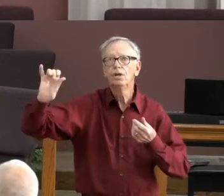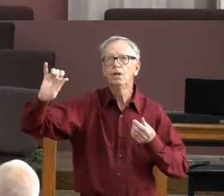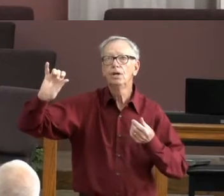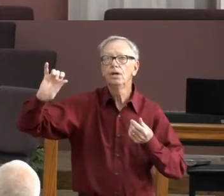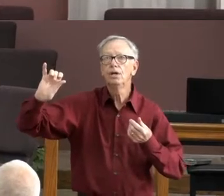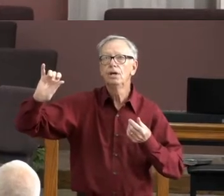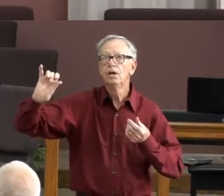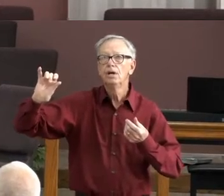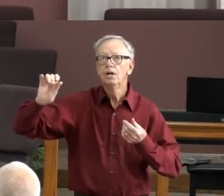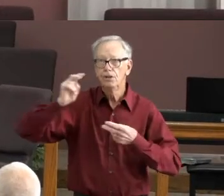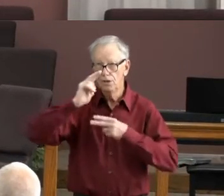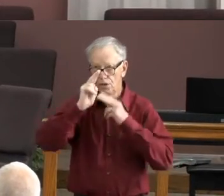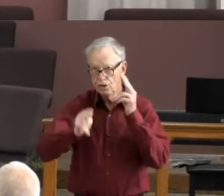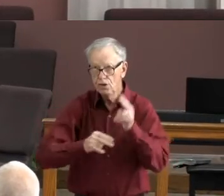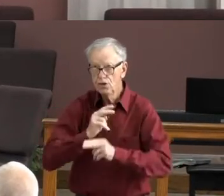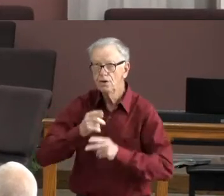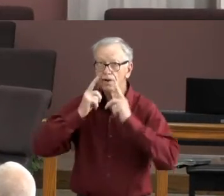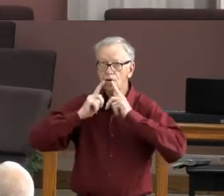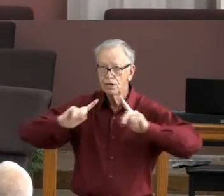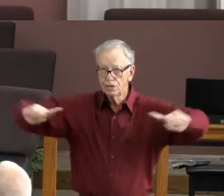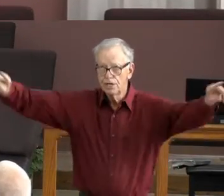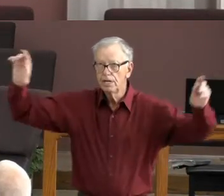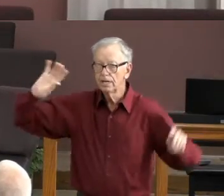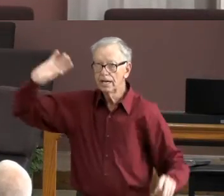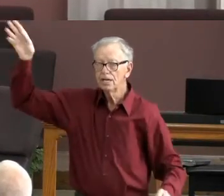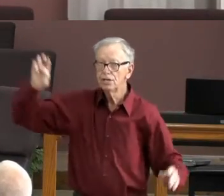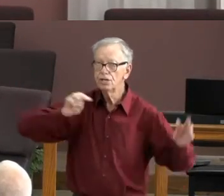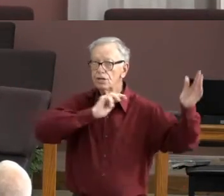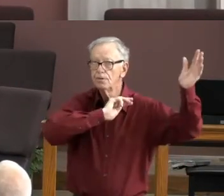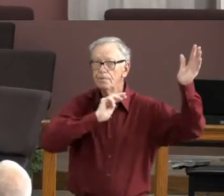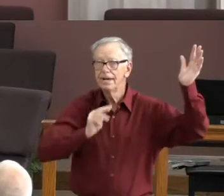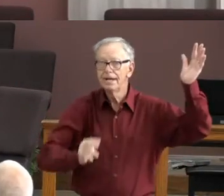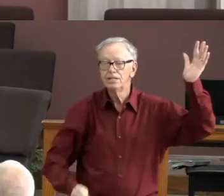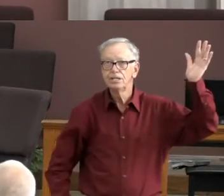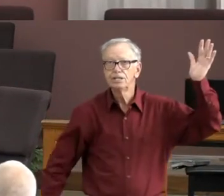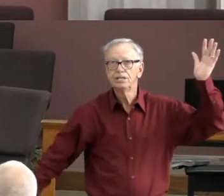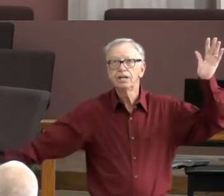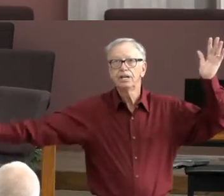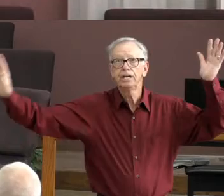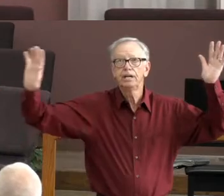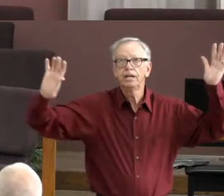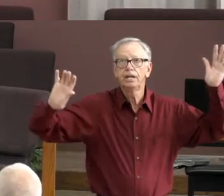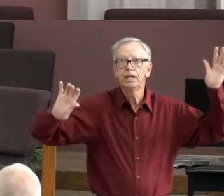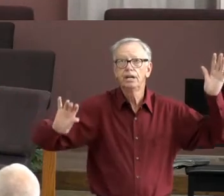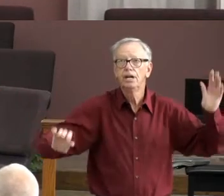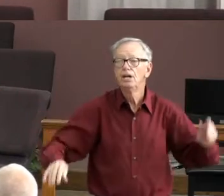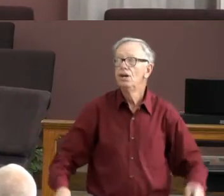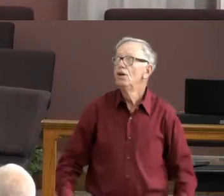holy. The universe declares your majesty.